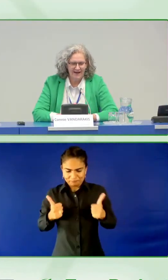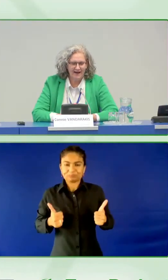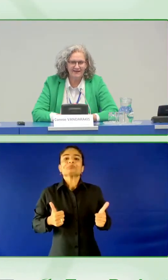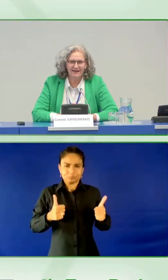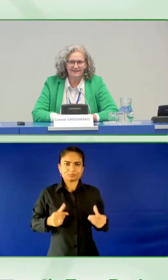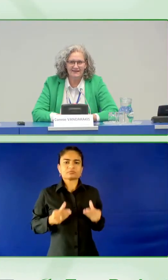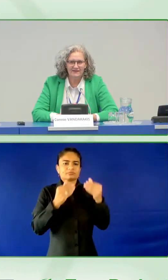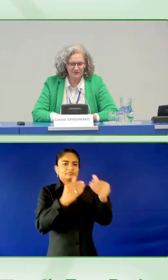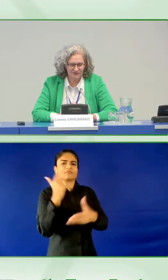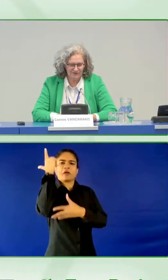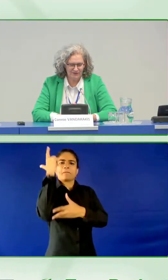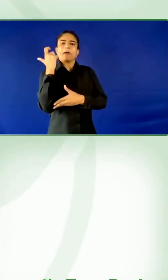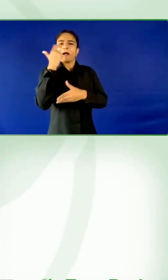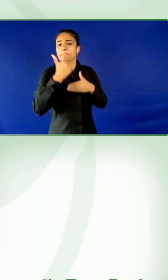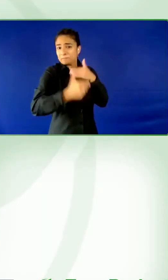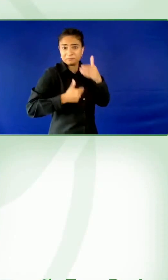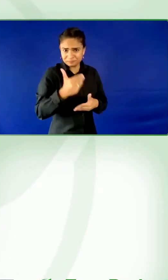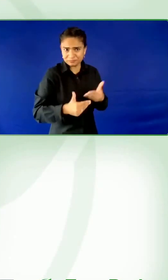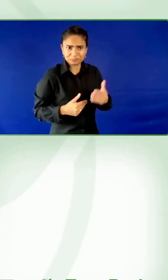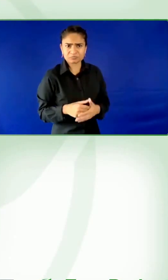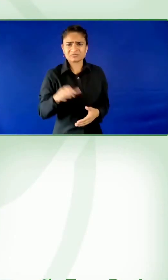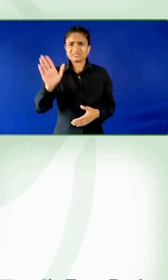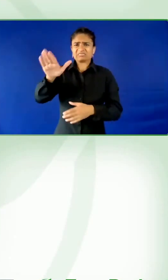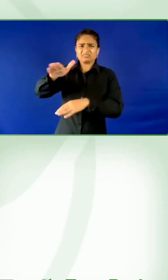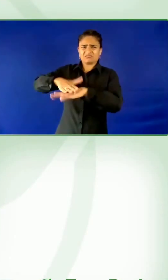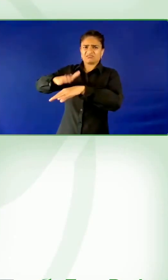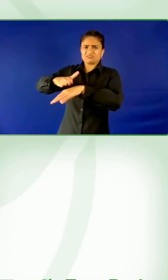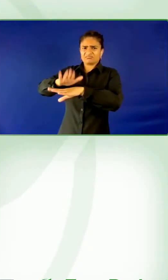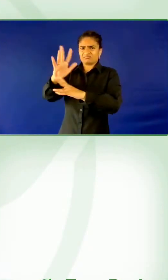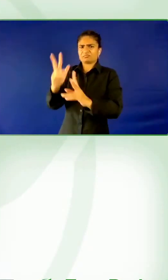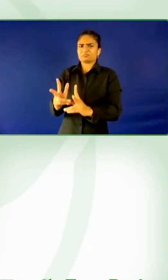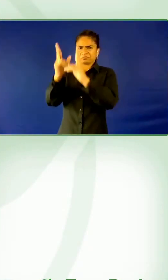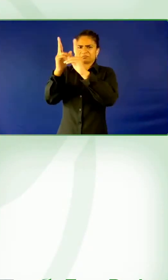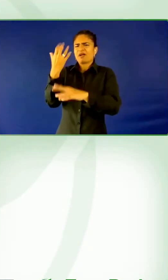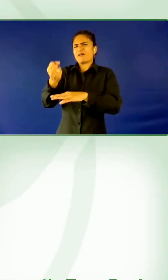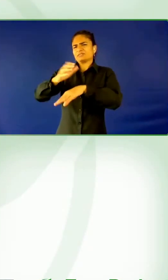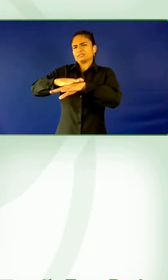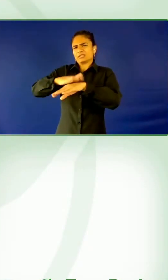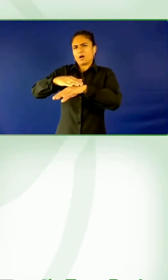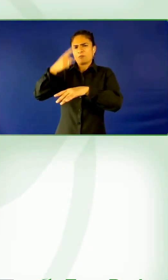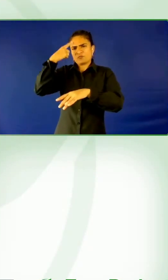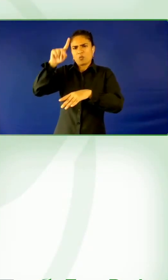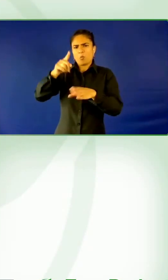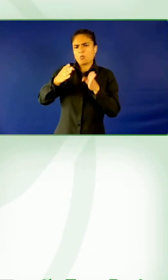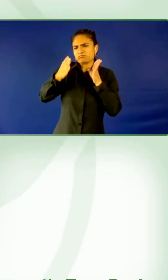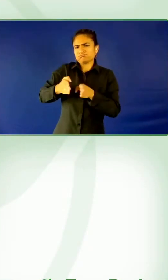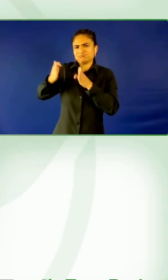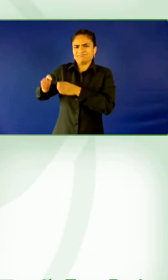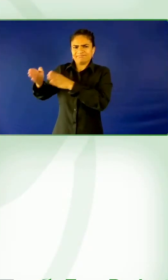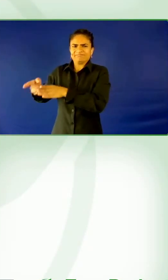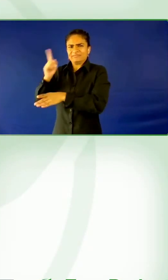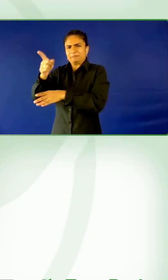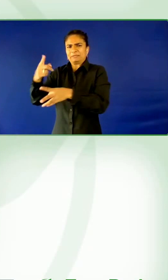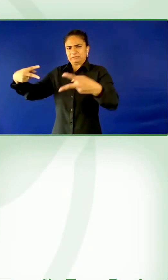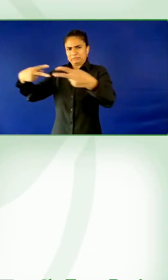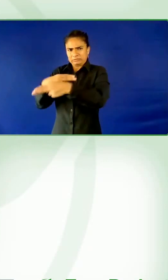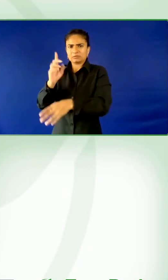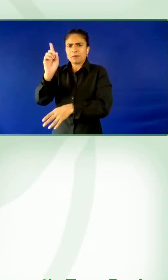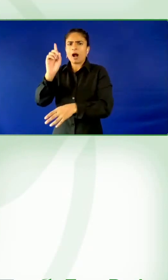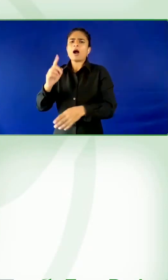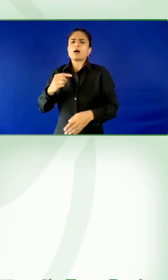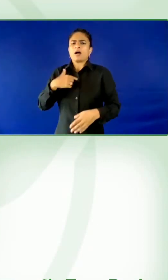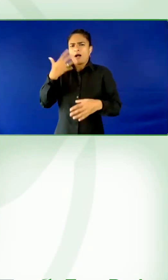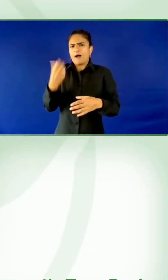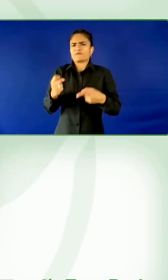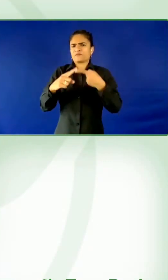participants. I'd like to introduce our next panelist. She's a colleague. They're a colleague of mine,